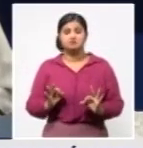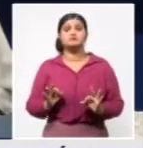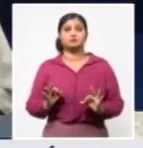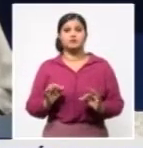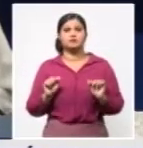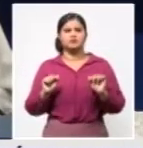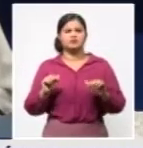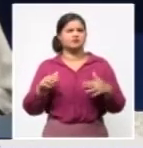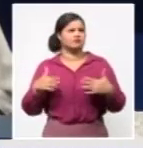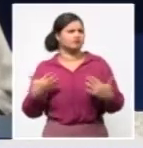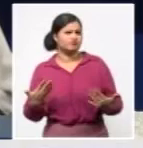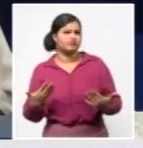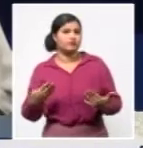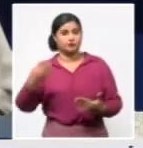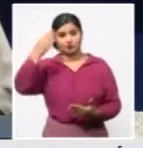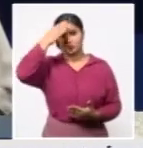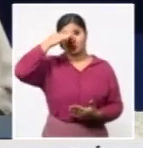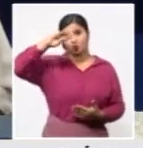from the virus to